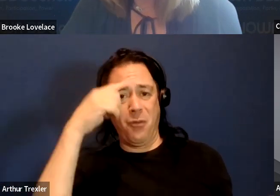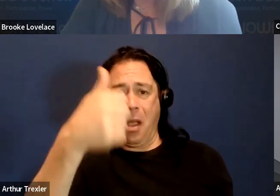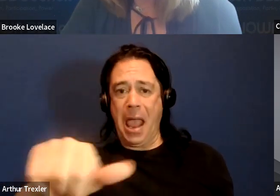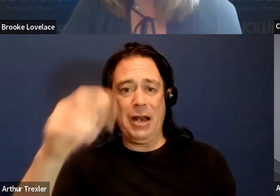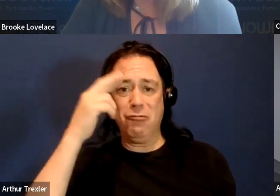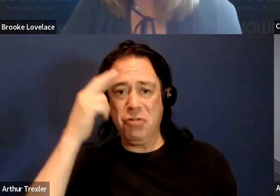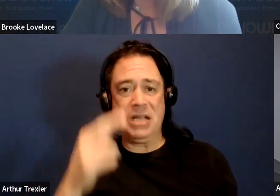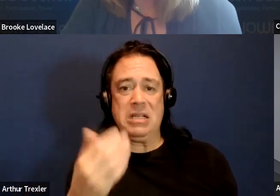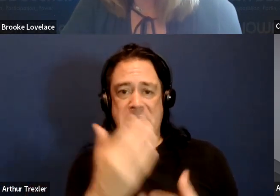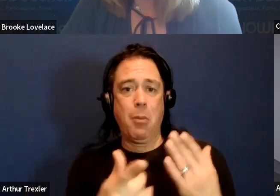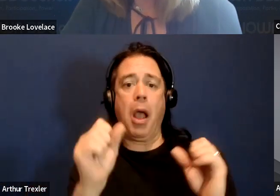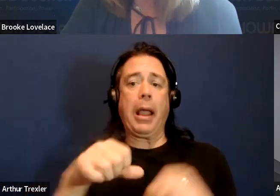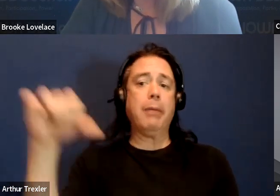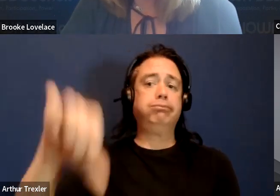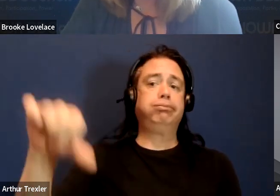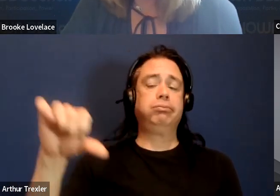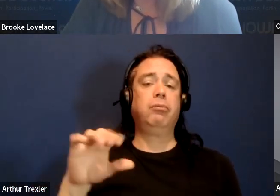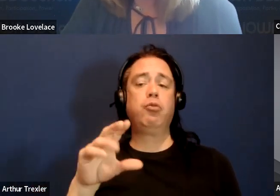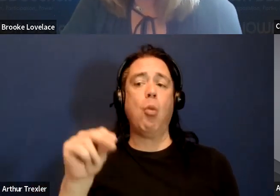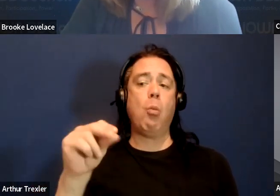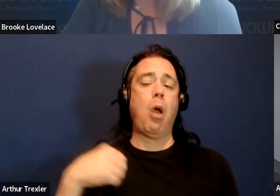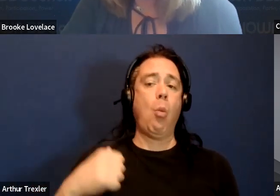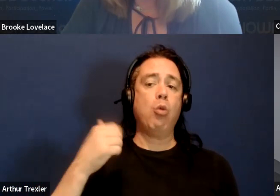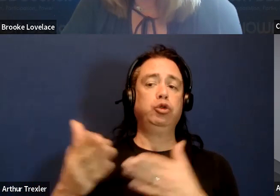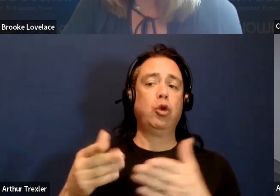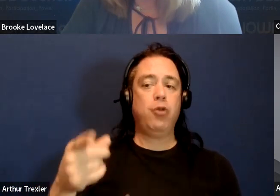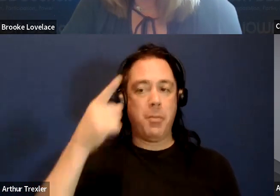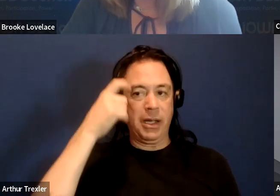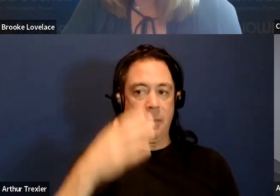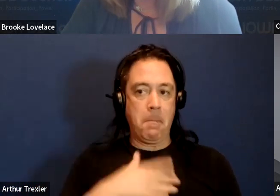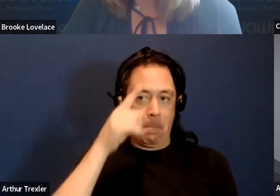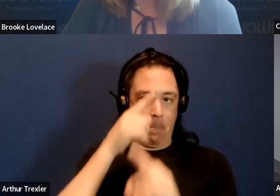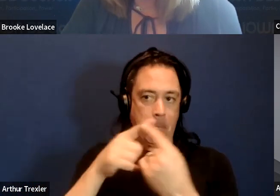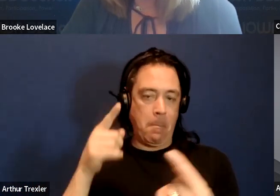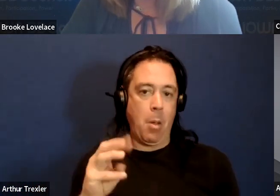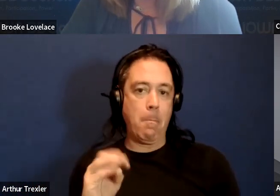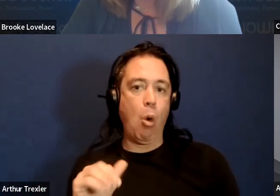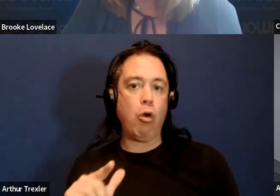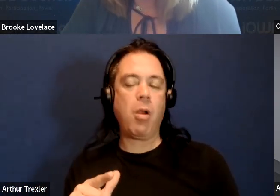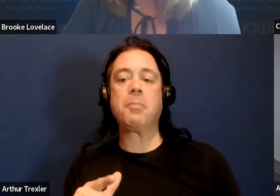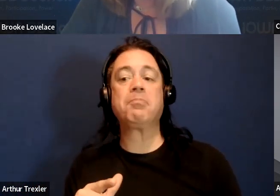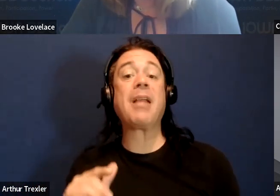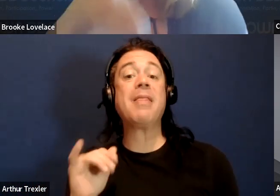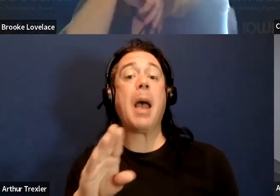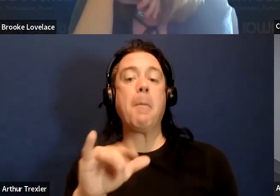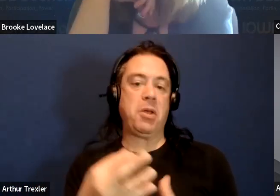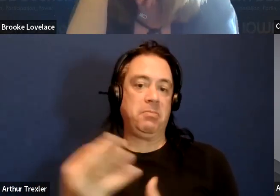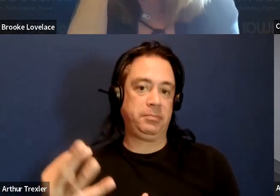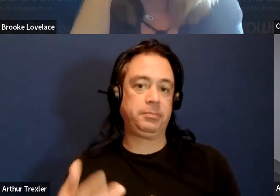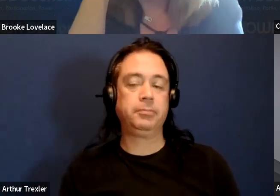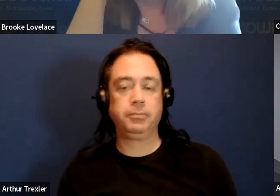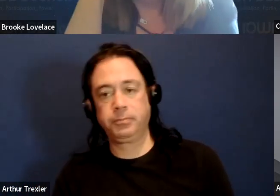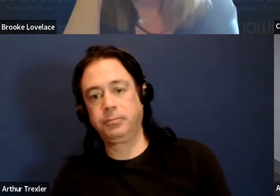could refuse service on moral grounds. So that bill did not make it through. I'm going to move on to